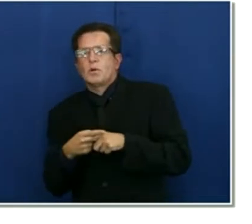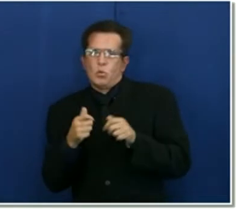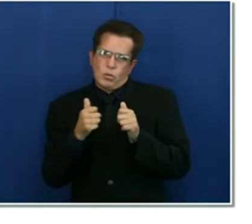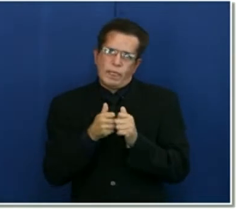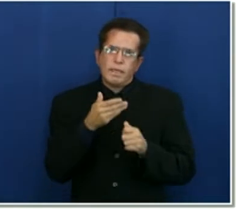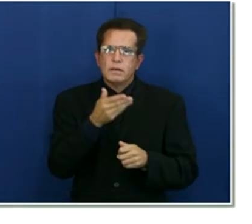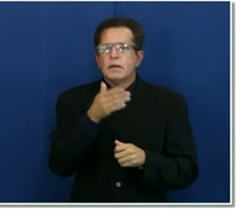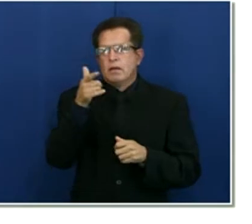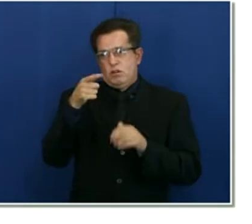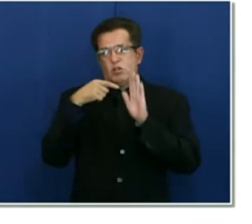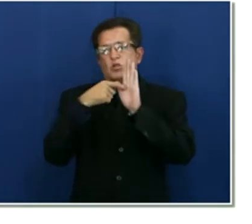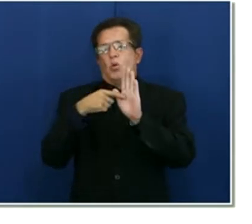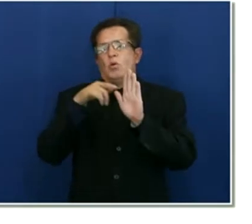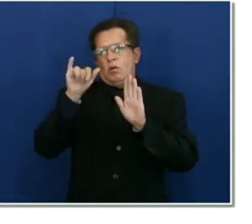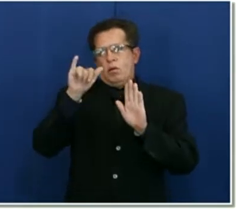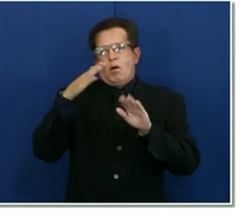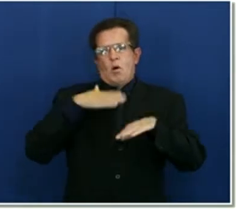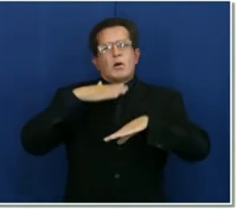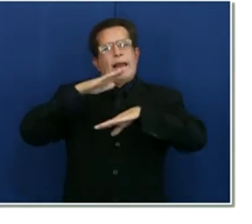outbreaks.